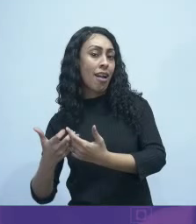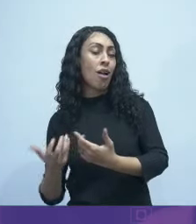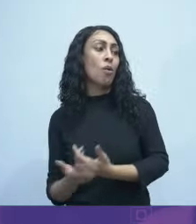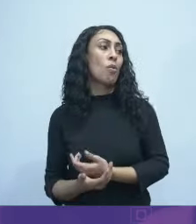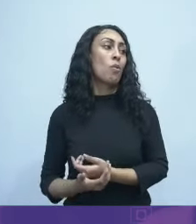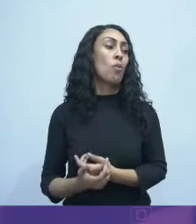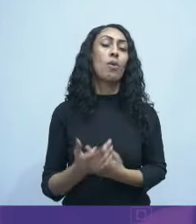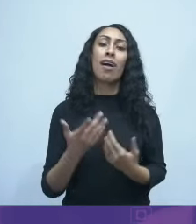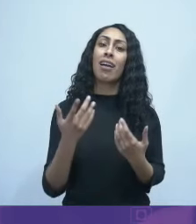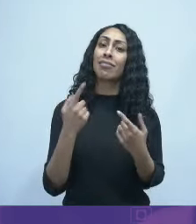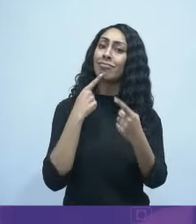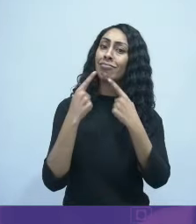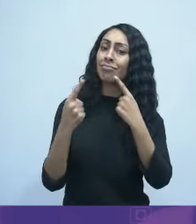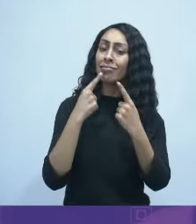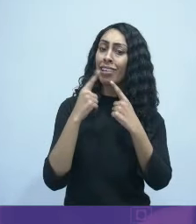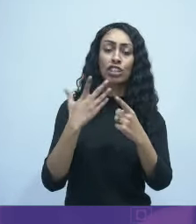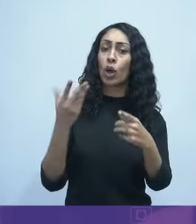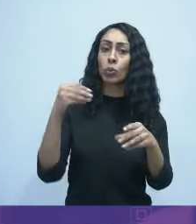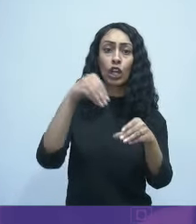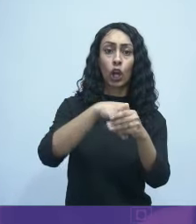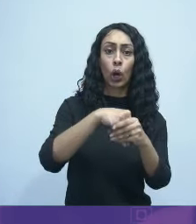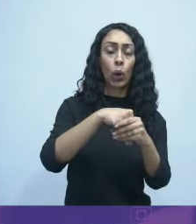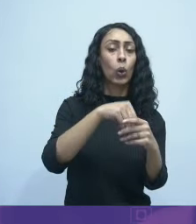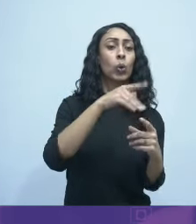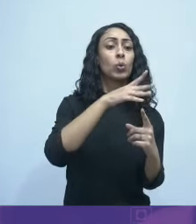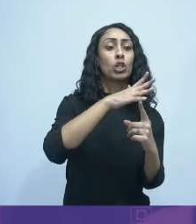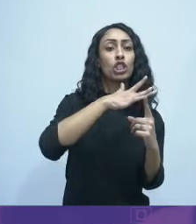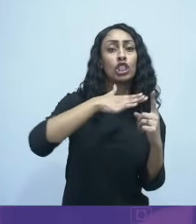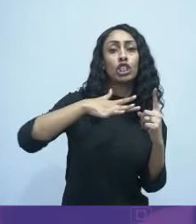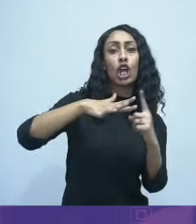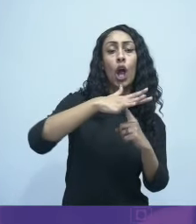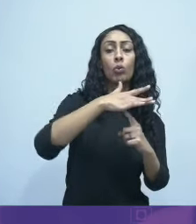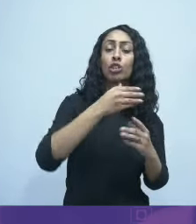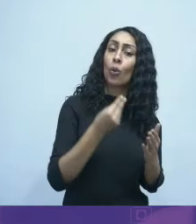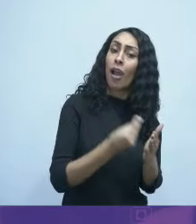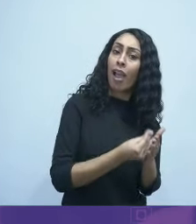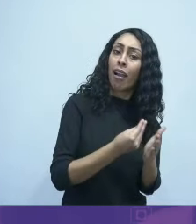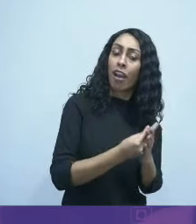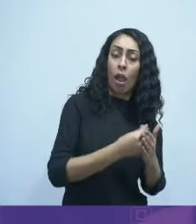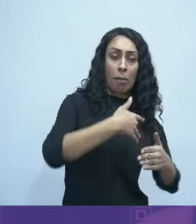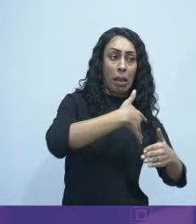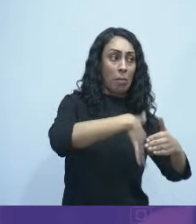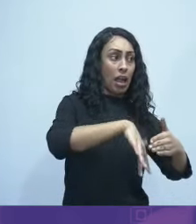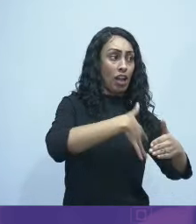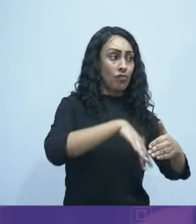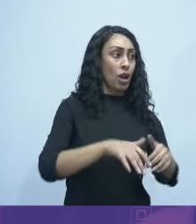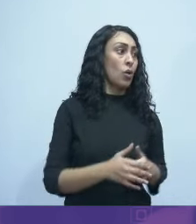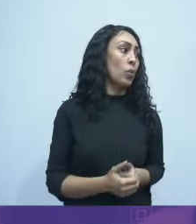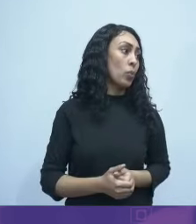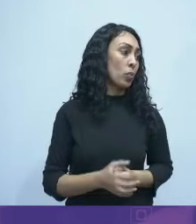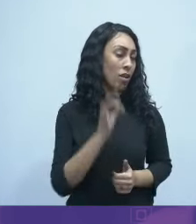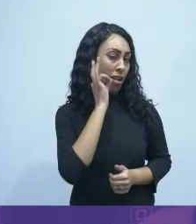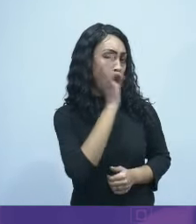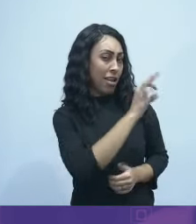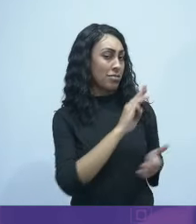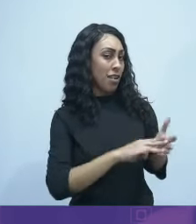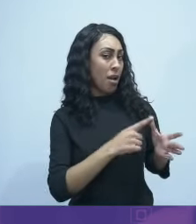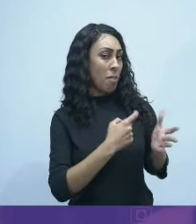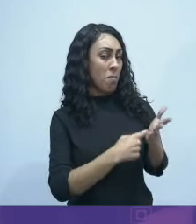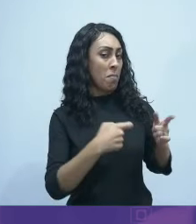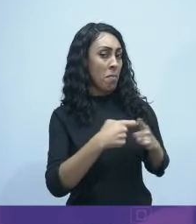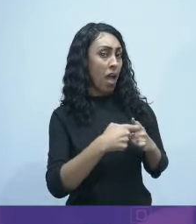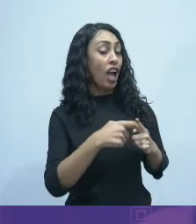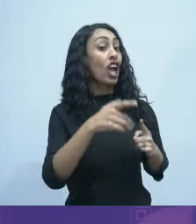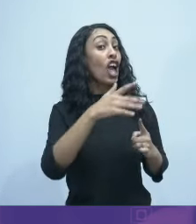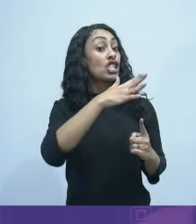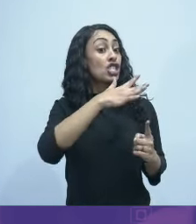why data doesn't include socio-economic background. Can I come to you first, Mark? Social class has always been